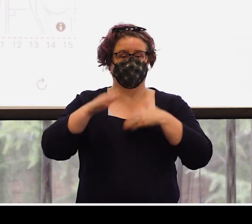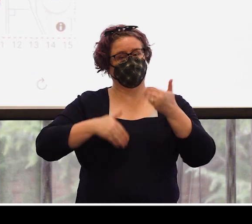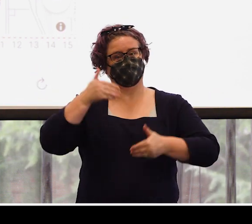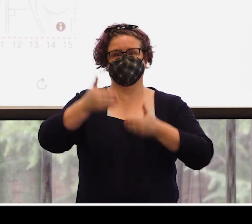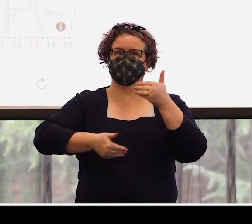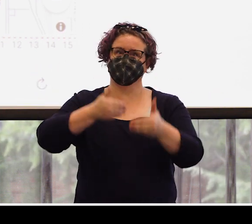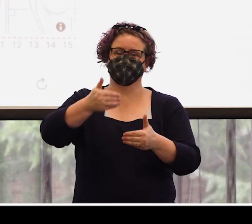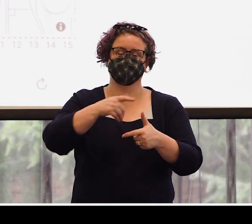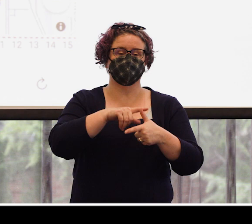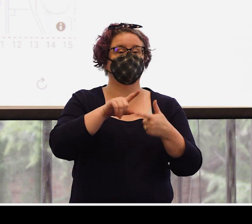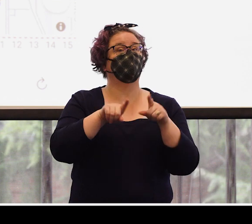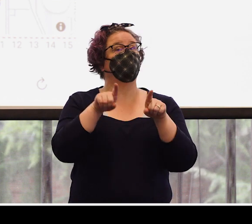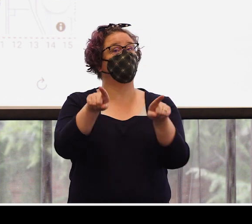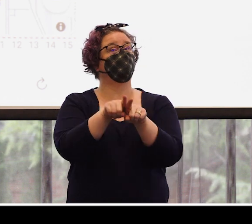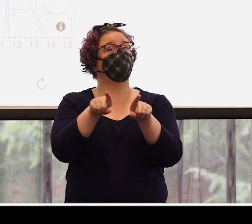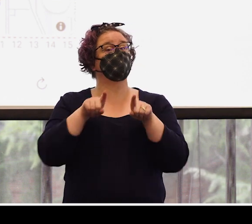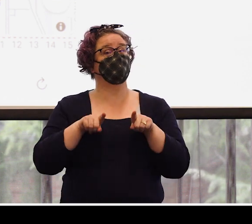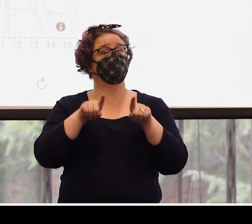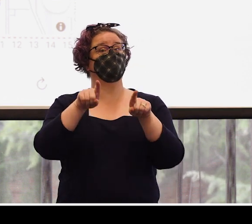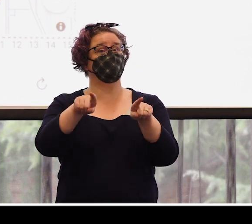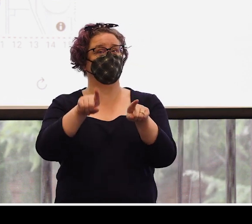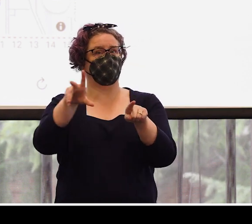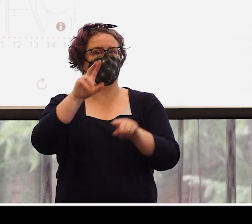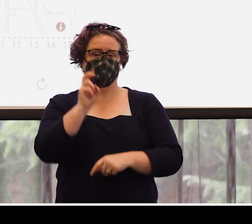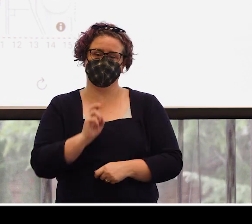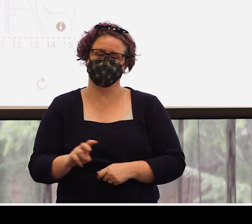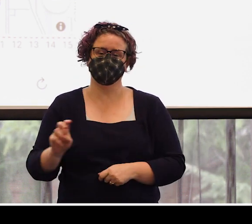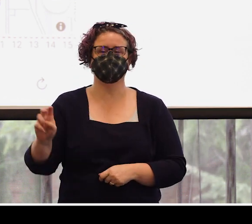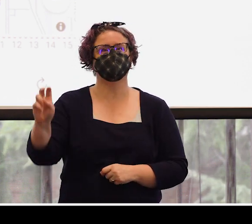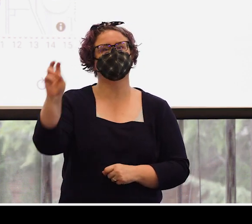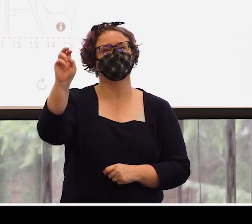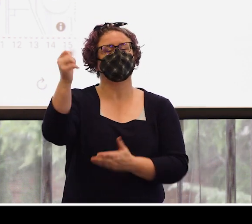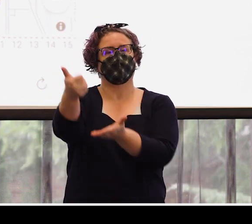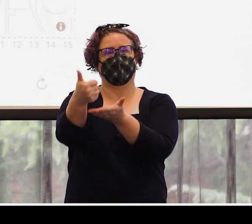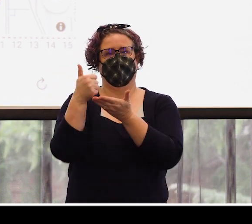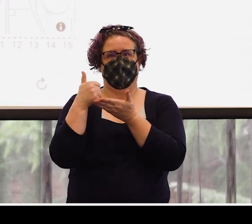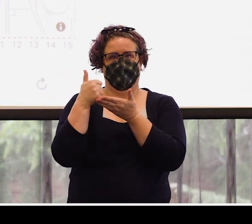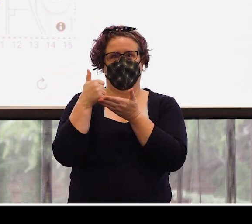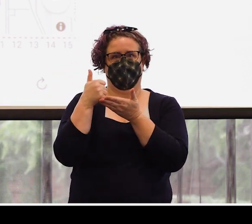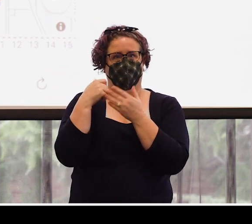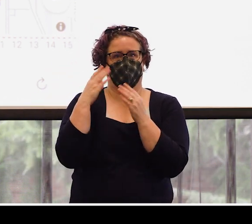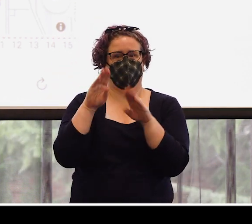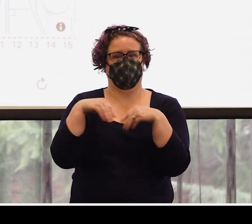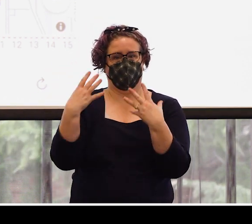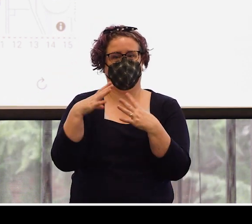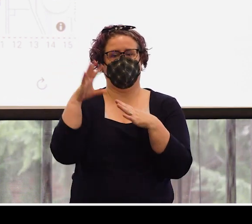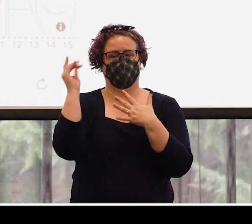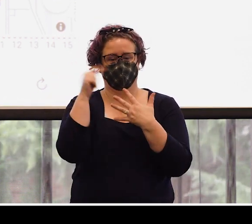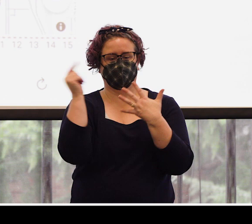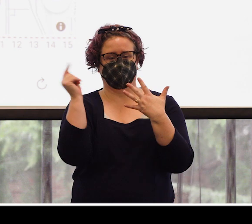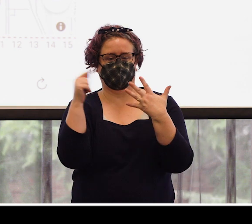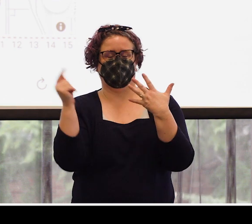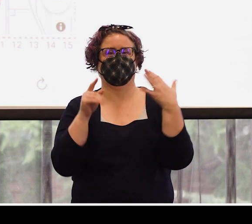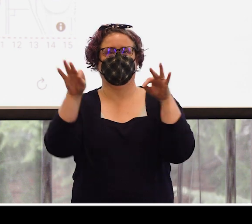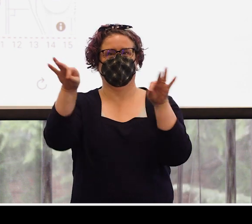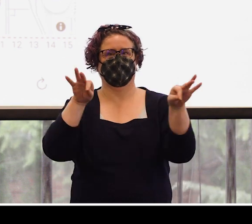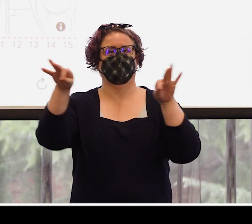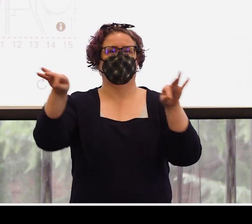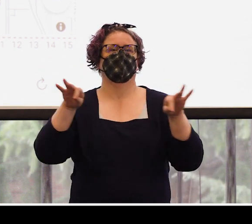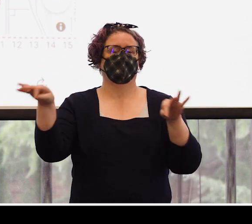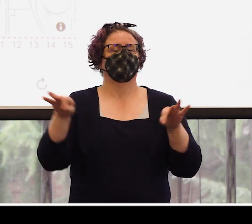trip, but also during the trip, AccessMap can be helpful in providing step-by-step instructions, and that's